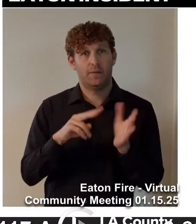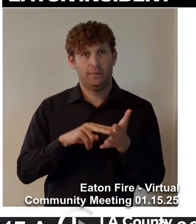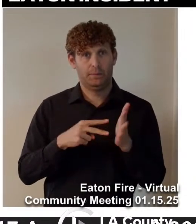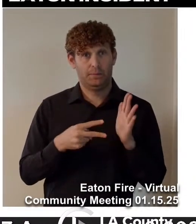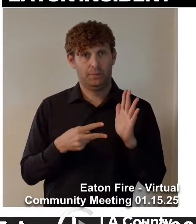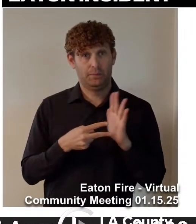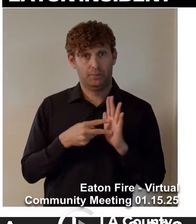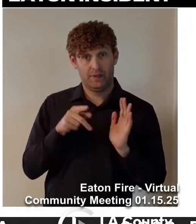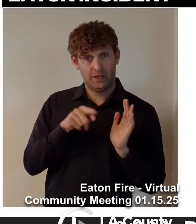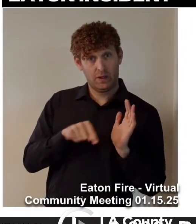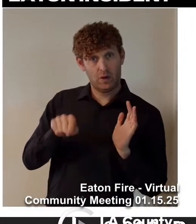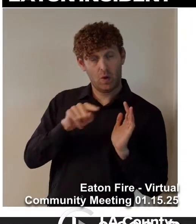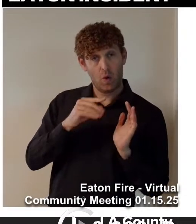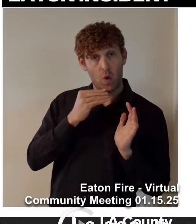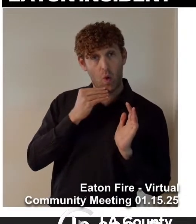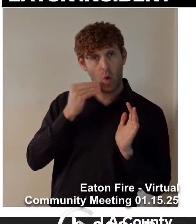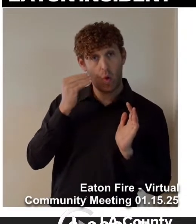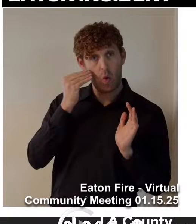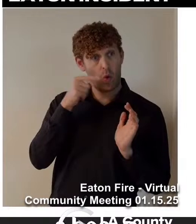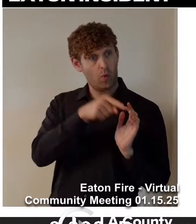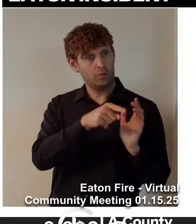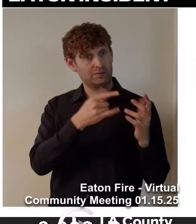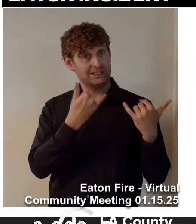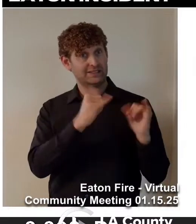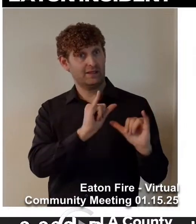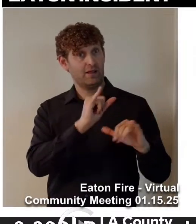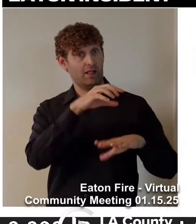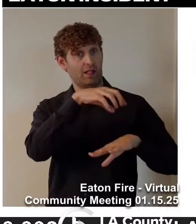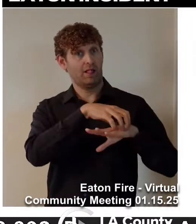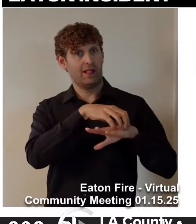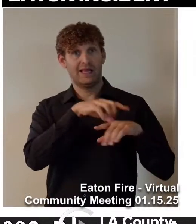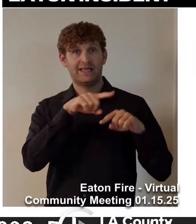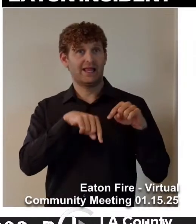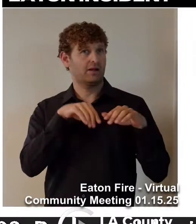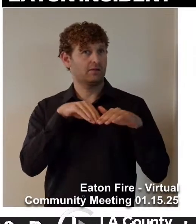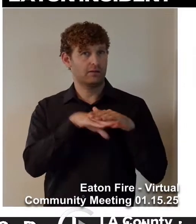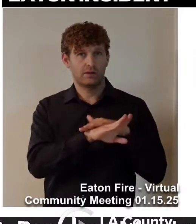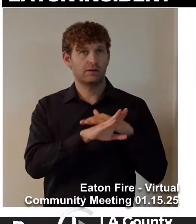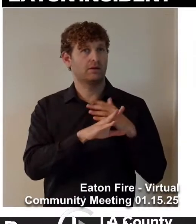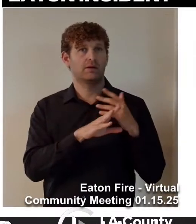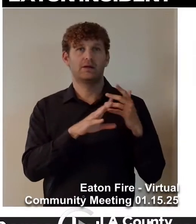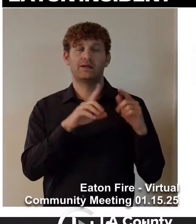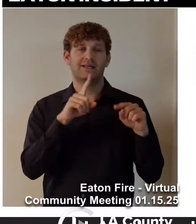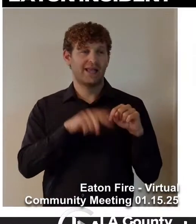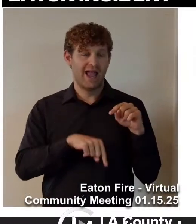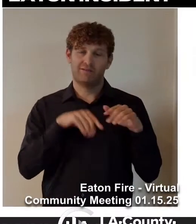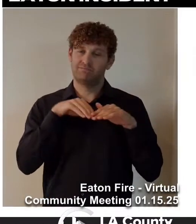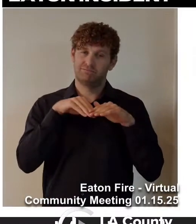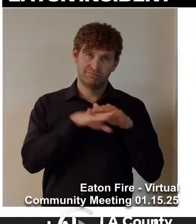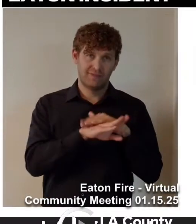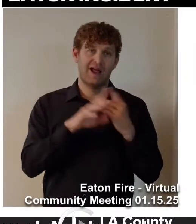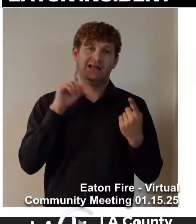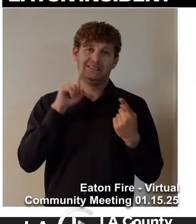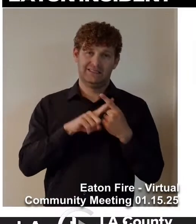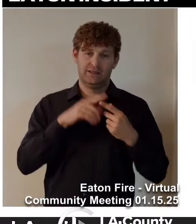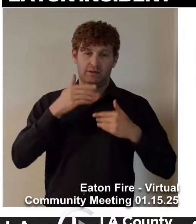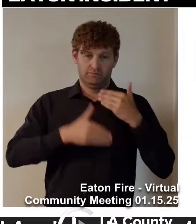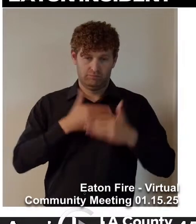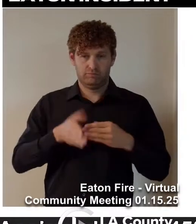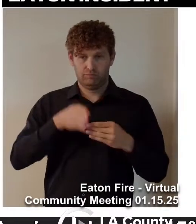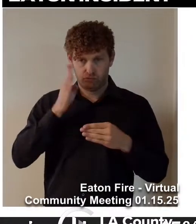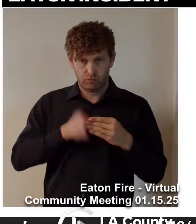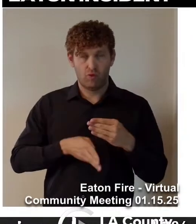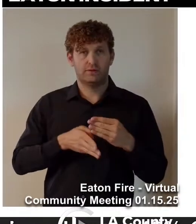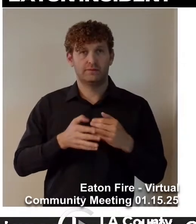with homes standing will not be able to access or use their home until the process is completed. We're going through this